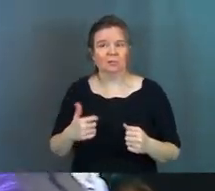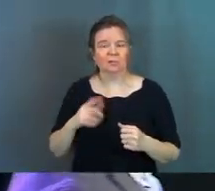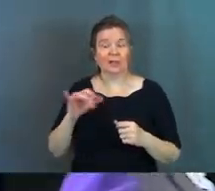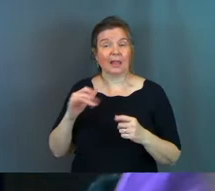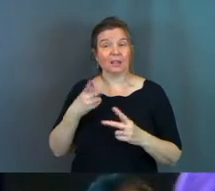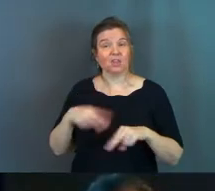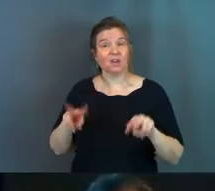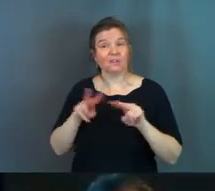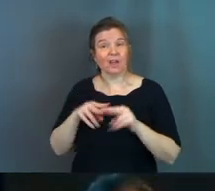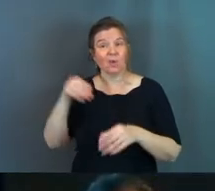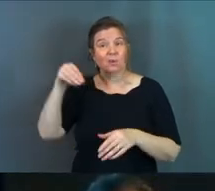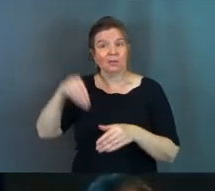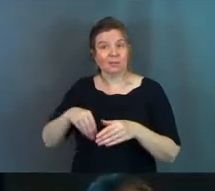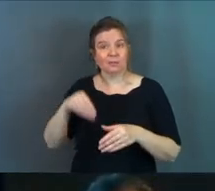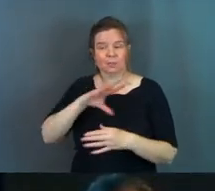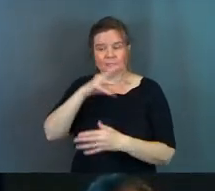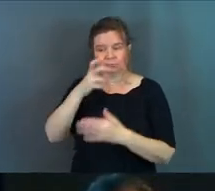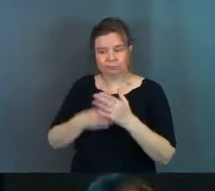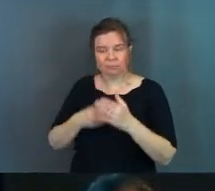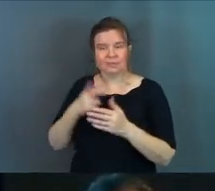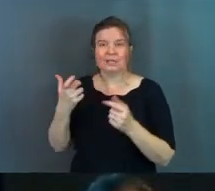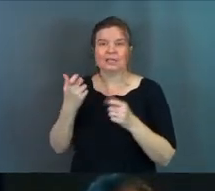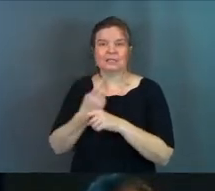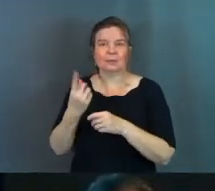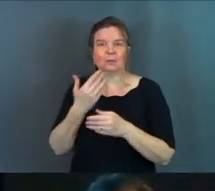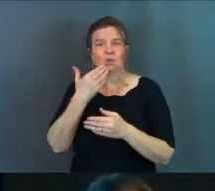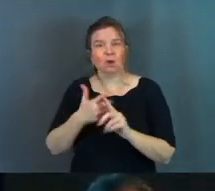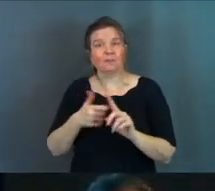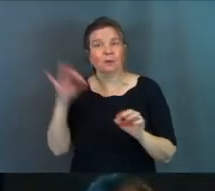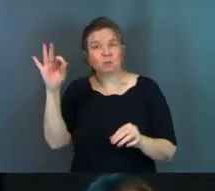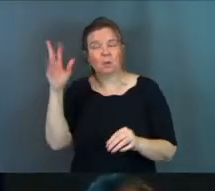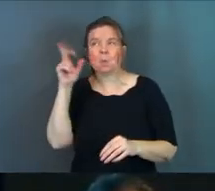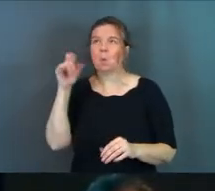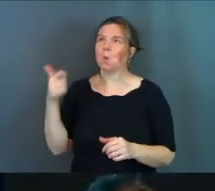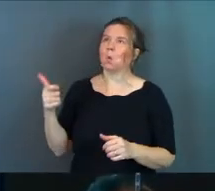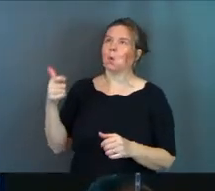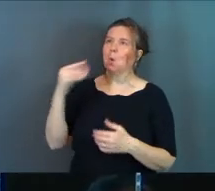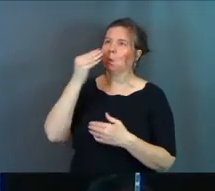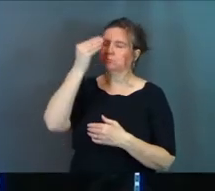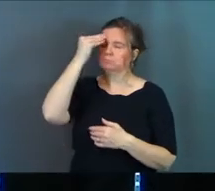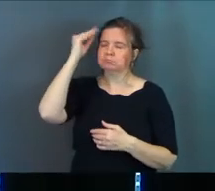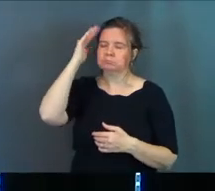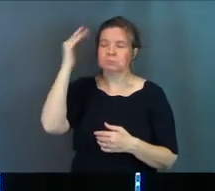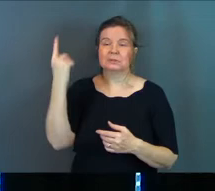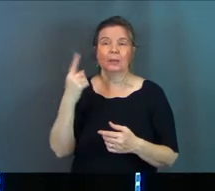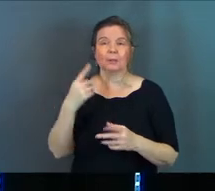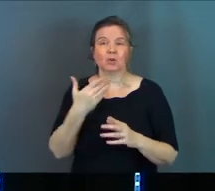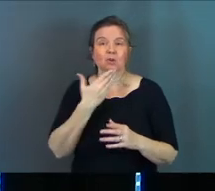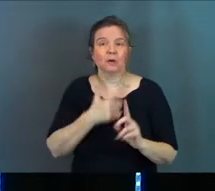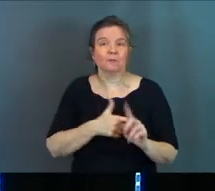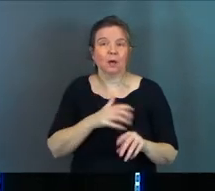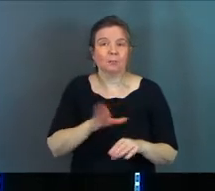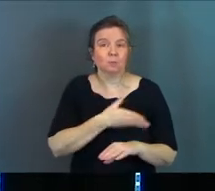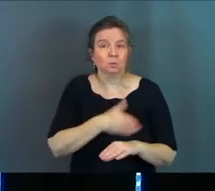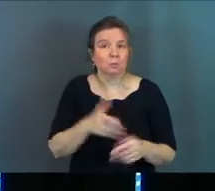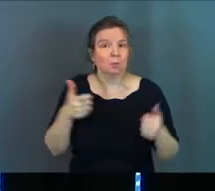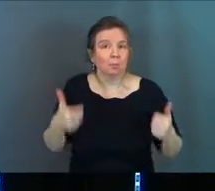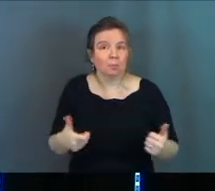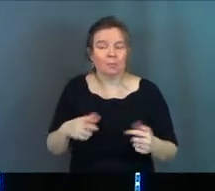Right? Like, there's value in the dipping. Like, you're going to get something good out of a sermon. You're going to get some good out of Christian radio.